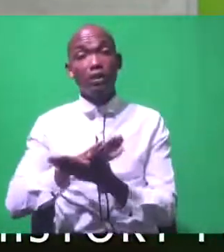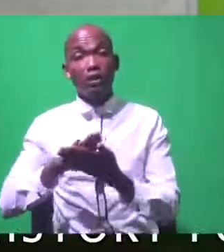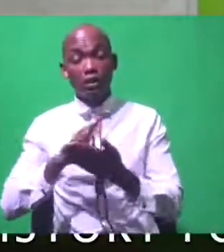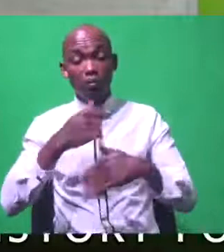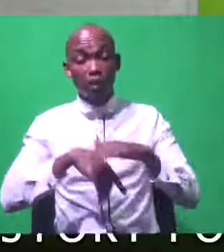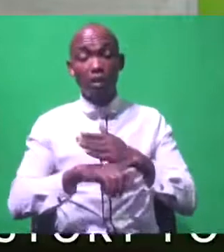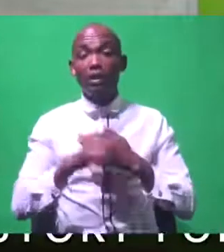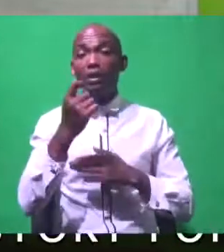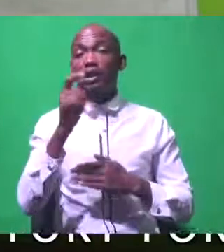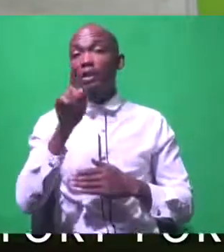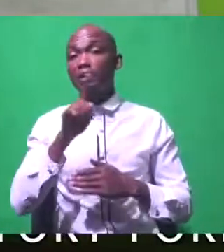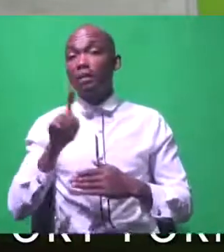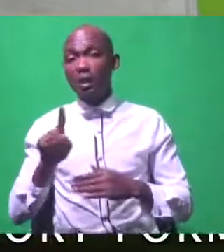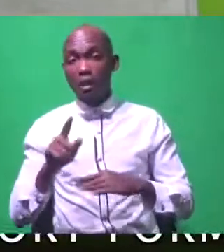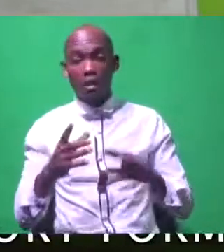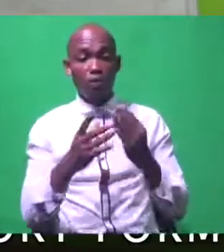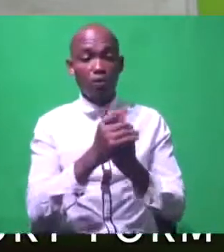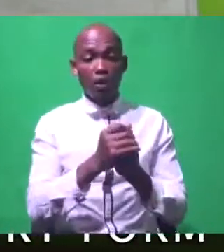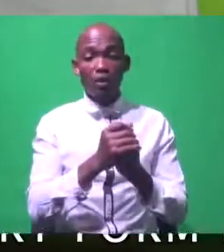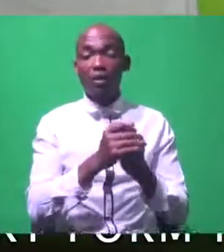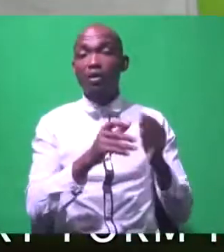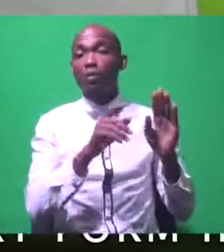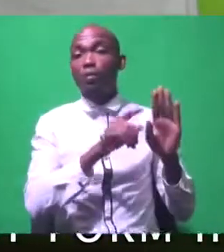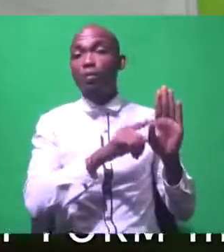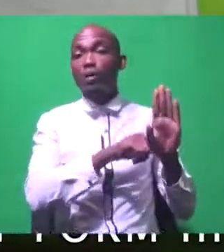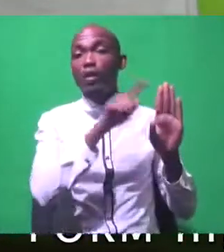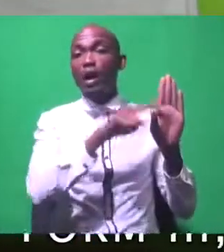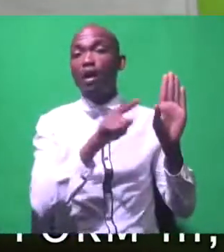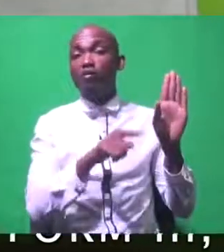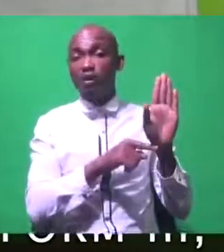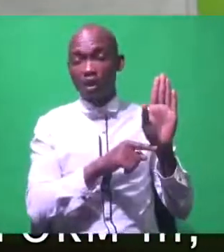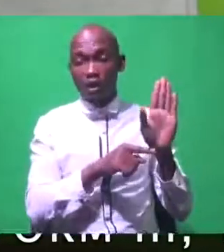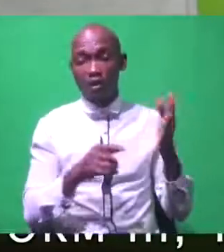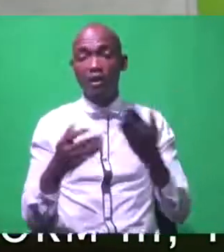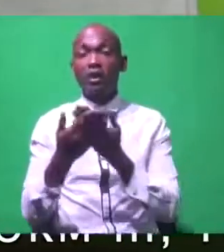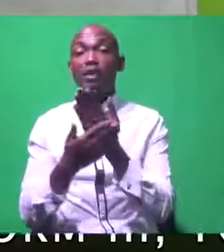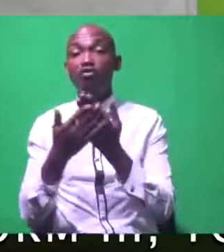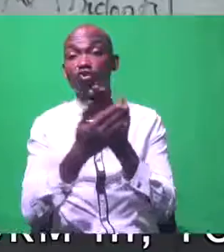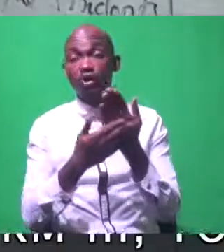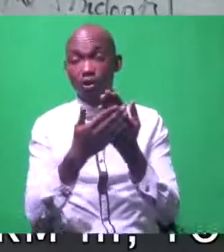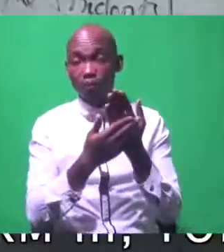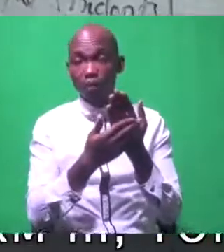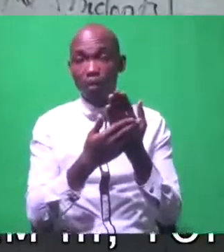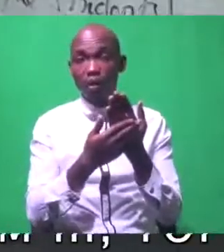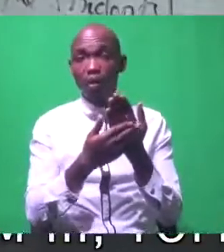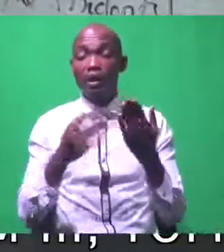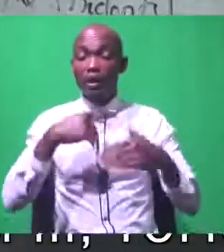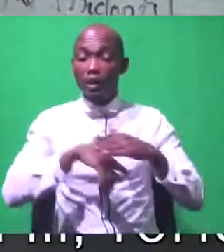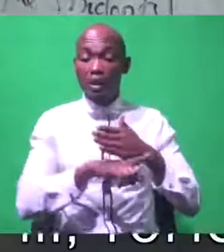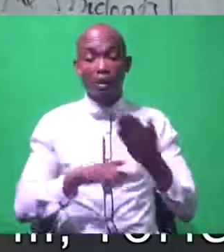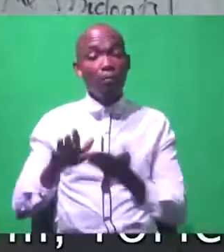countries. For example, in Tanzania, the number of the students in primary